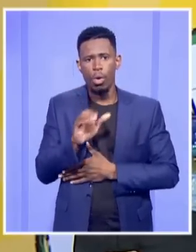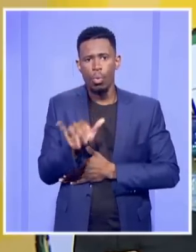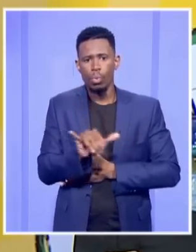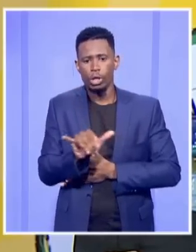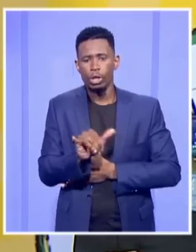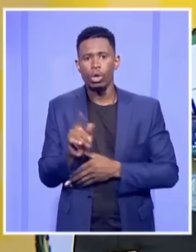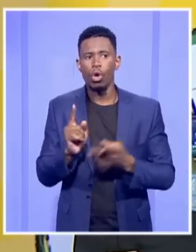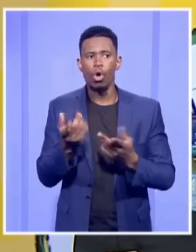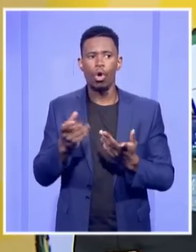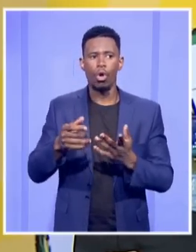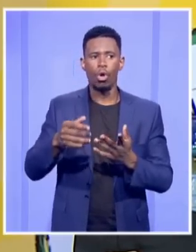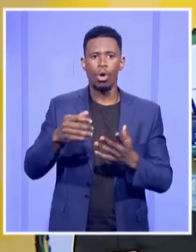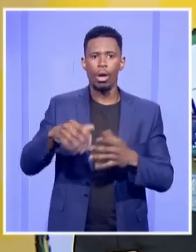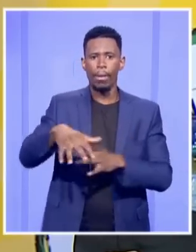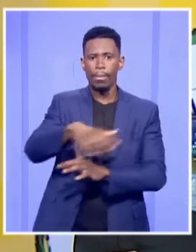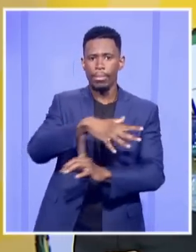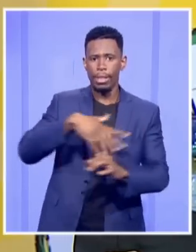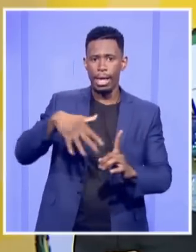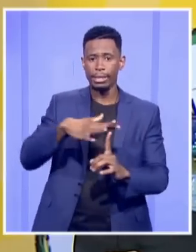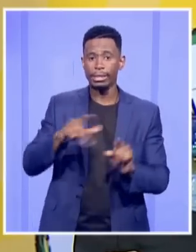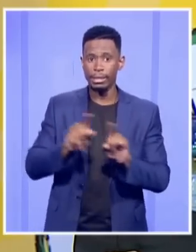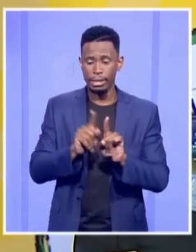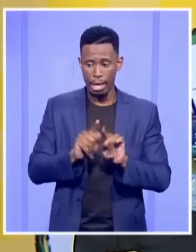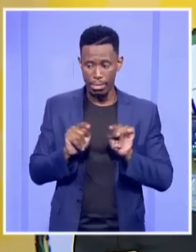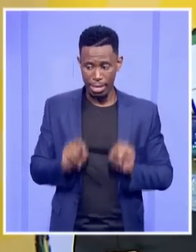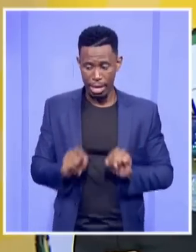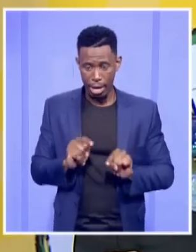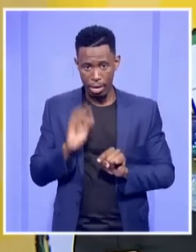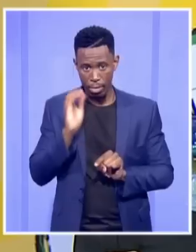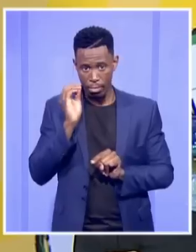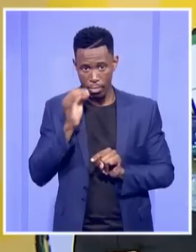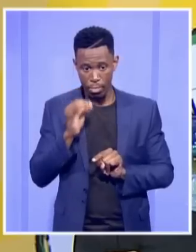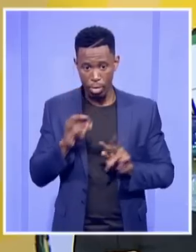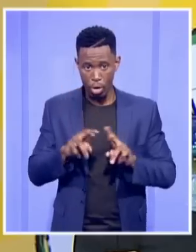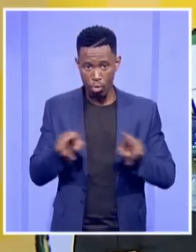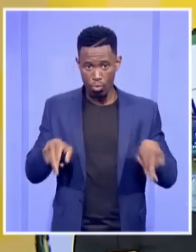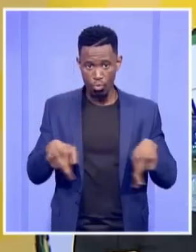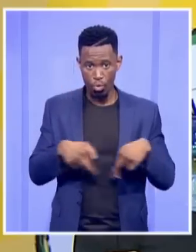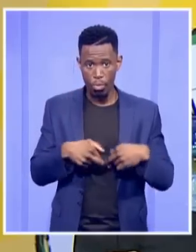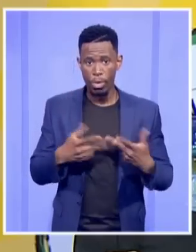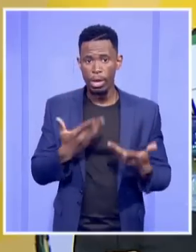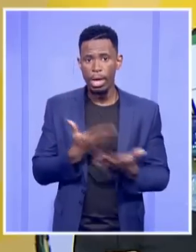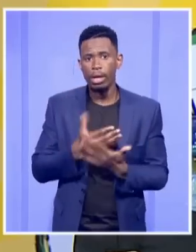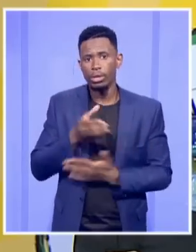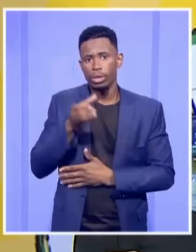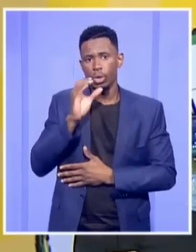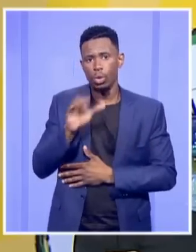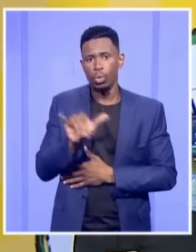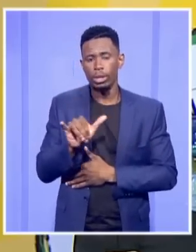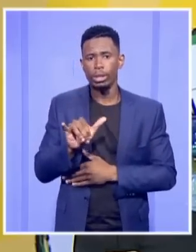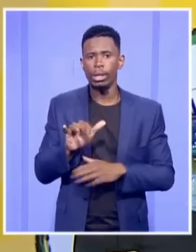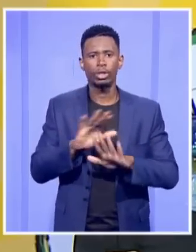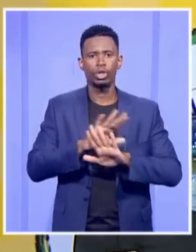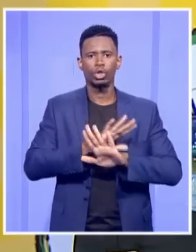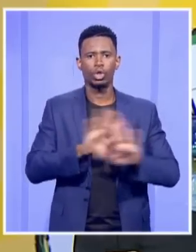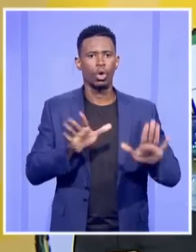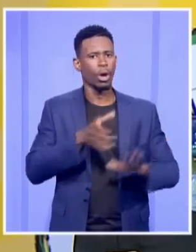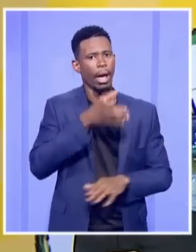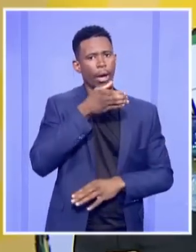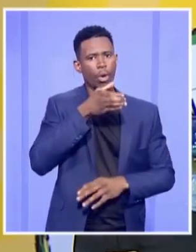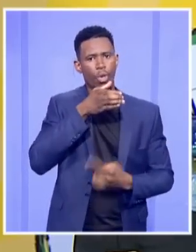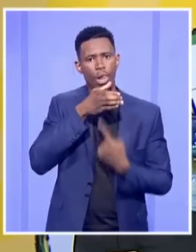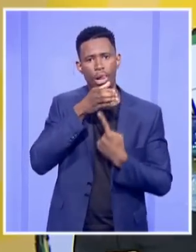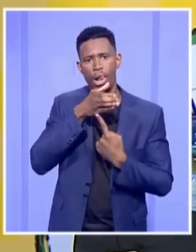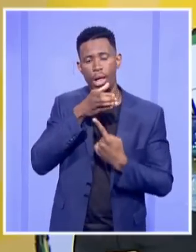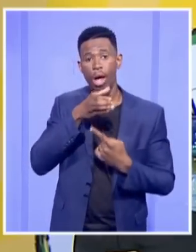the conference precinct, including here in the media village, are non-alcoholic beverages.